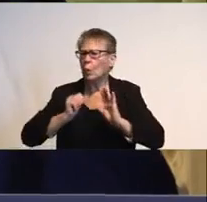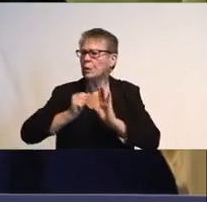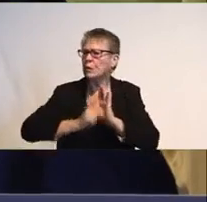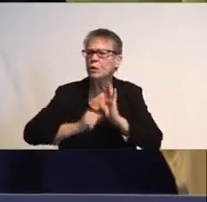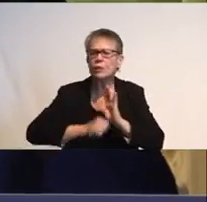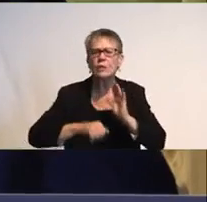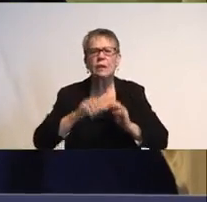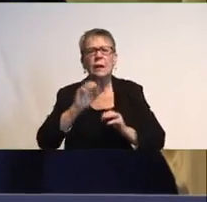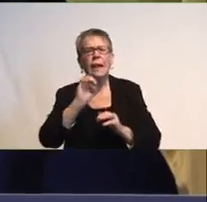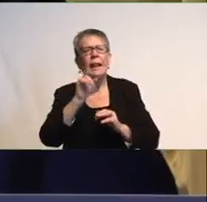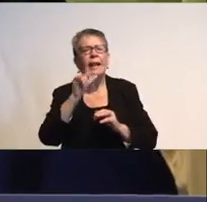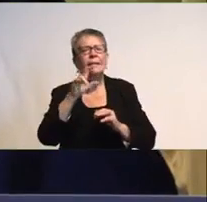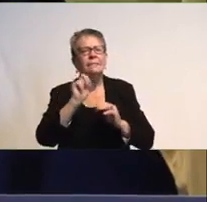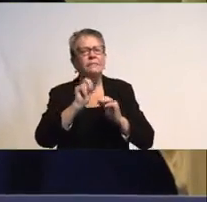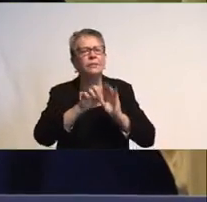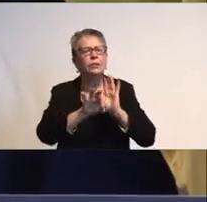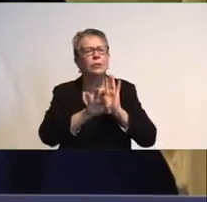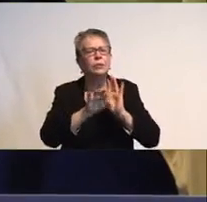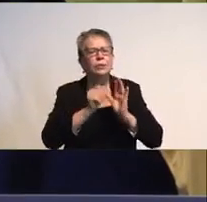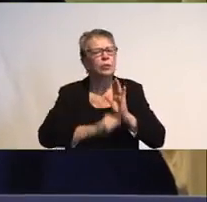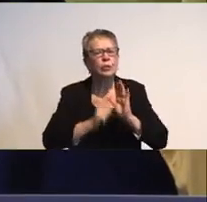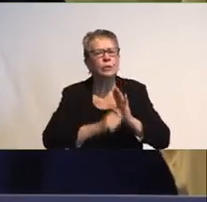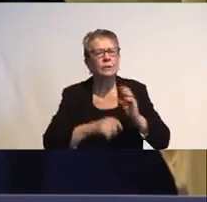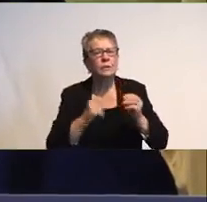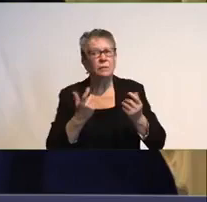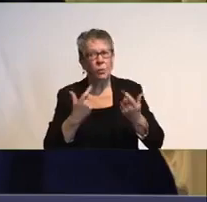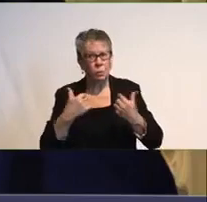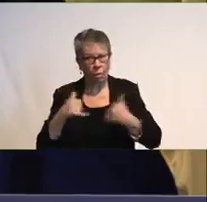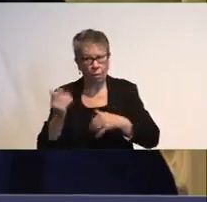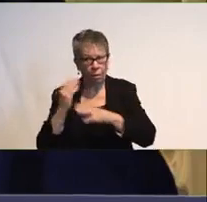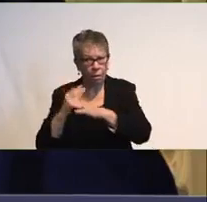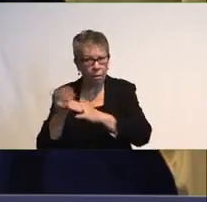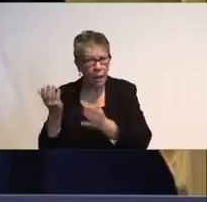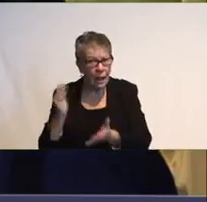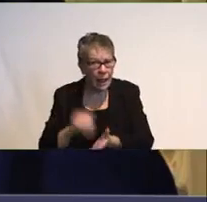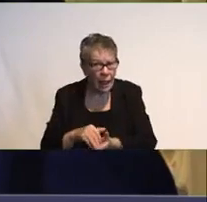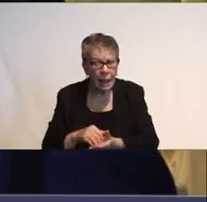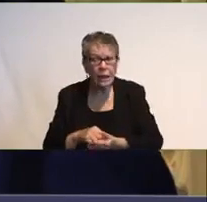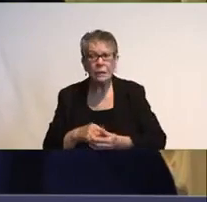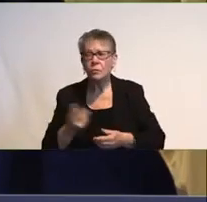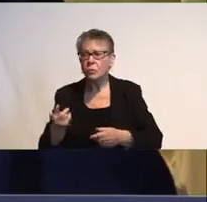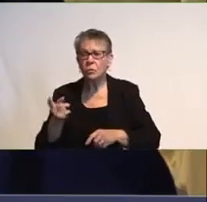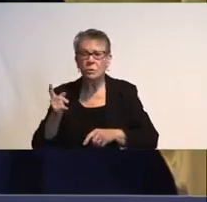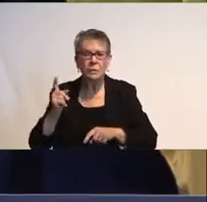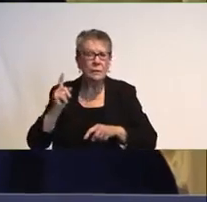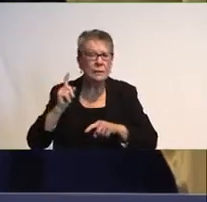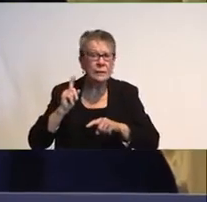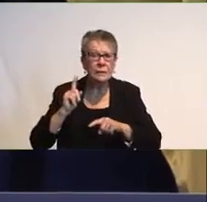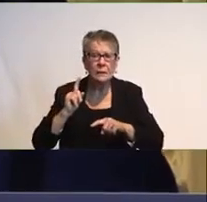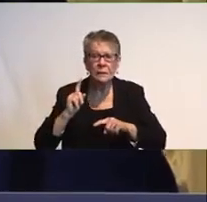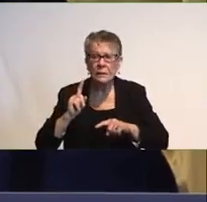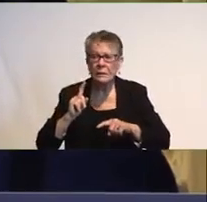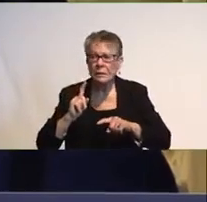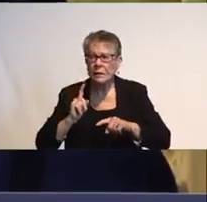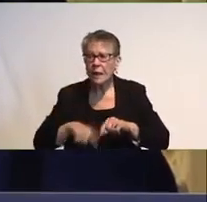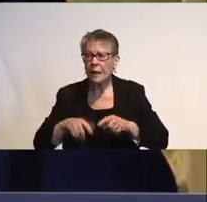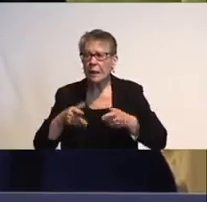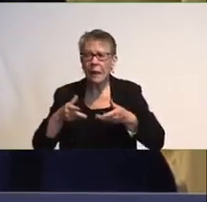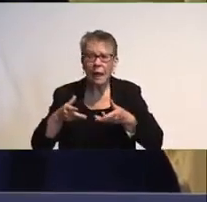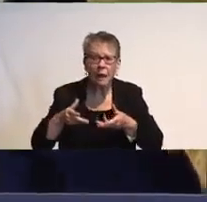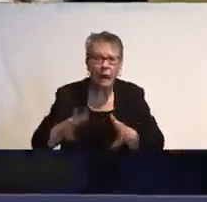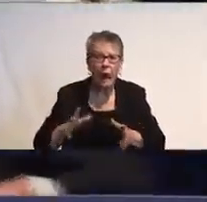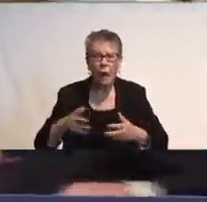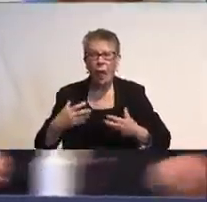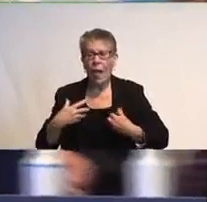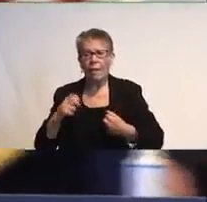that's something, obviously the one thing we cannot allow is our healthcare systems and capacities to be overrun. Anything you want to add to that? We